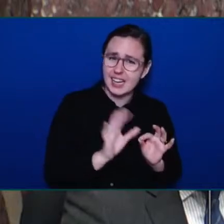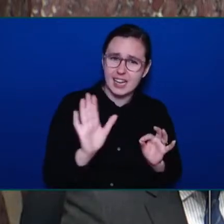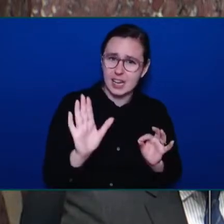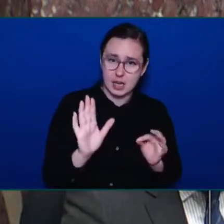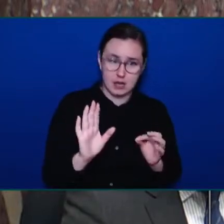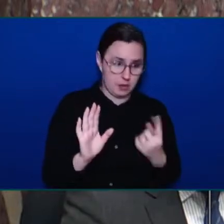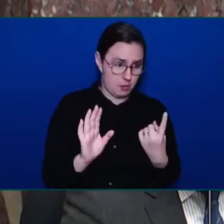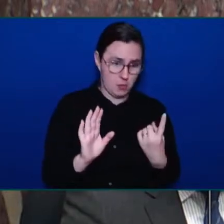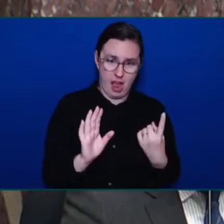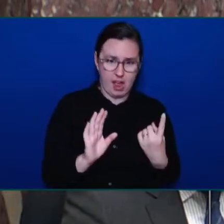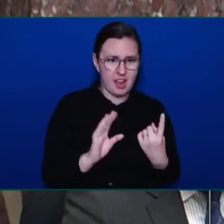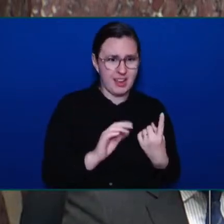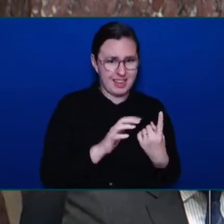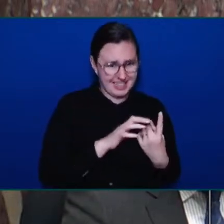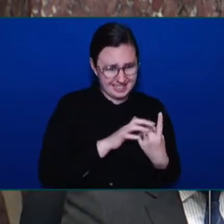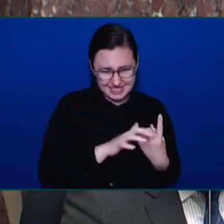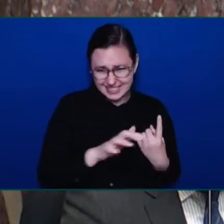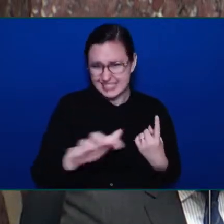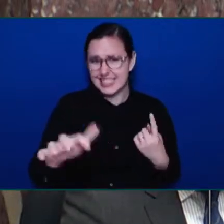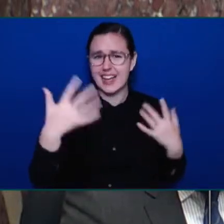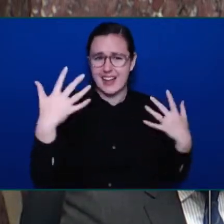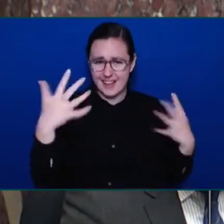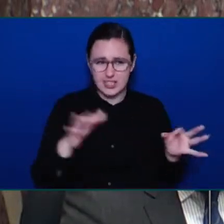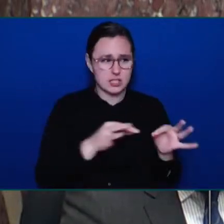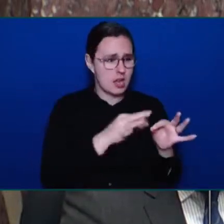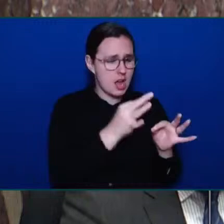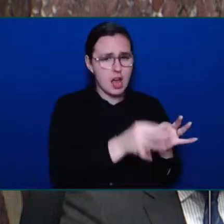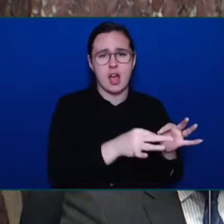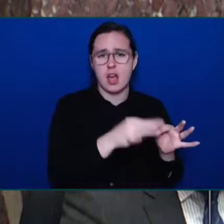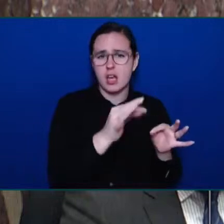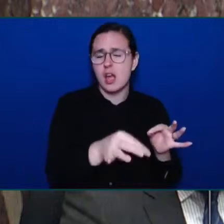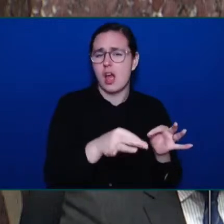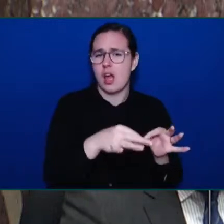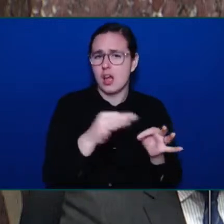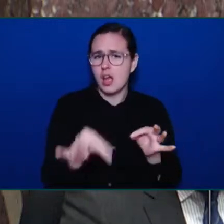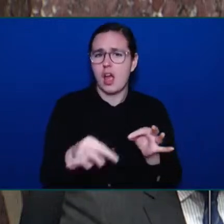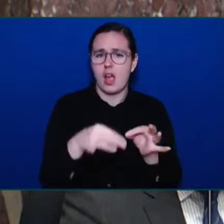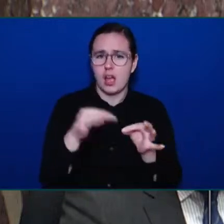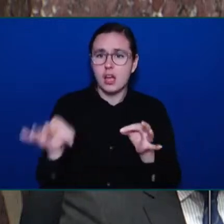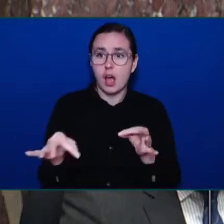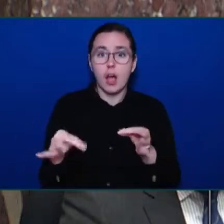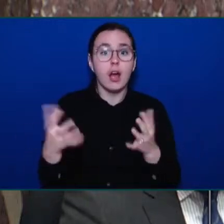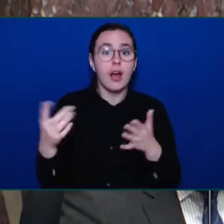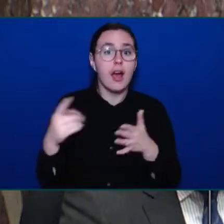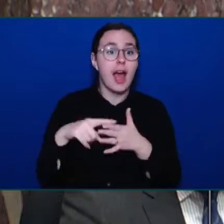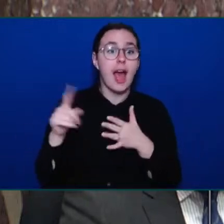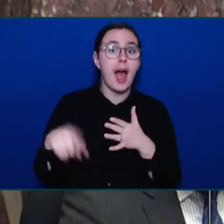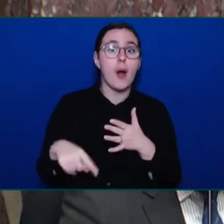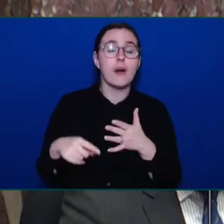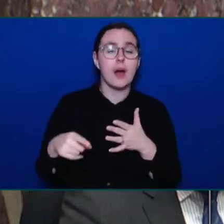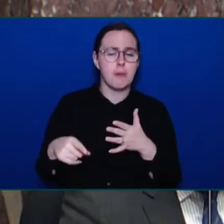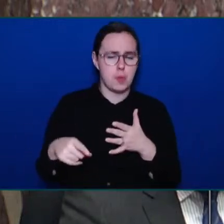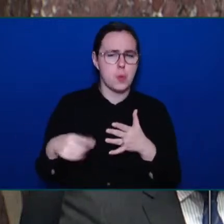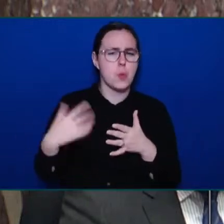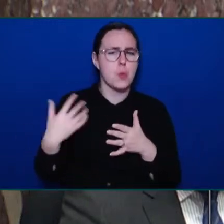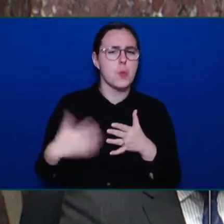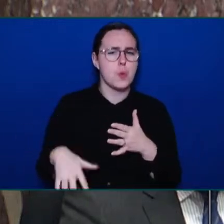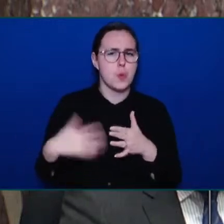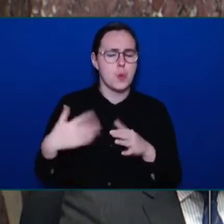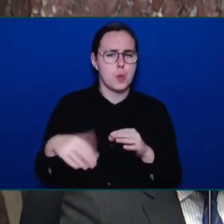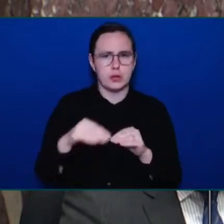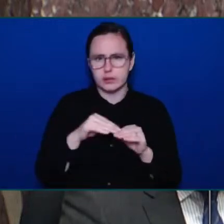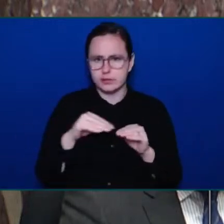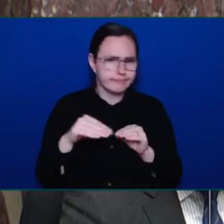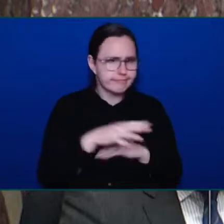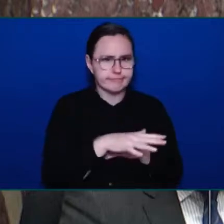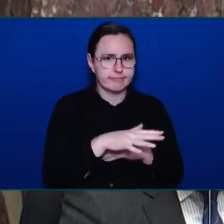and currently for British Columbians, many British Columbians, they are afraid that if they get sick, they are not going to get the care they need in this province,